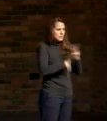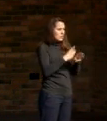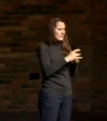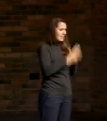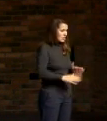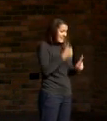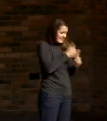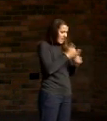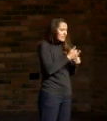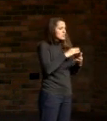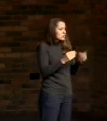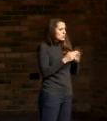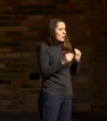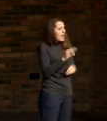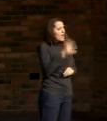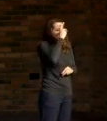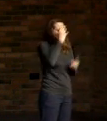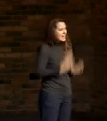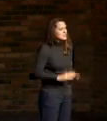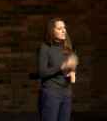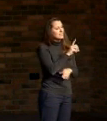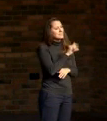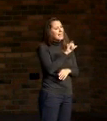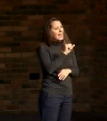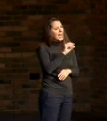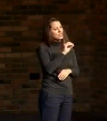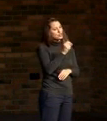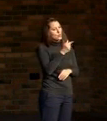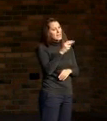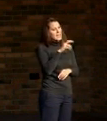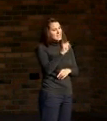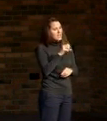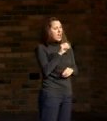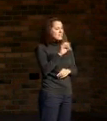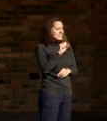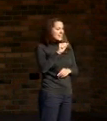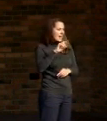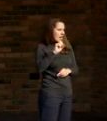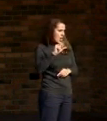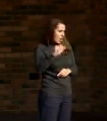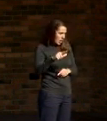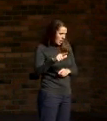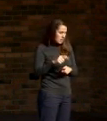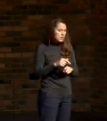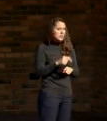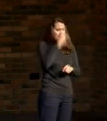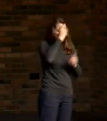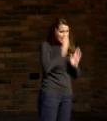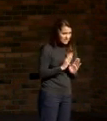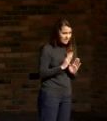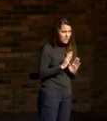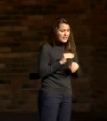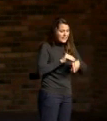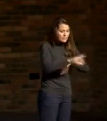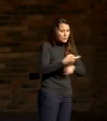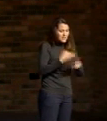the story of the philosopher Diogenes of Sinope, a philosopher influenced